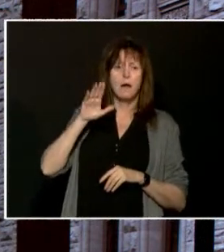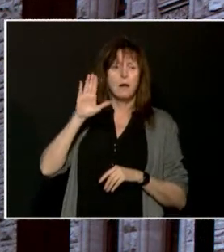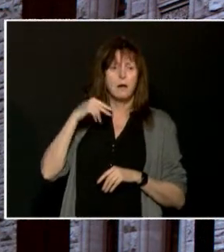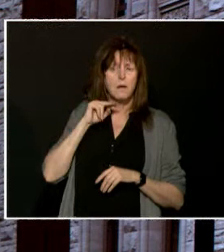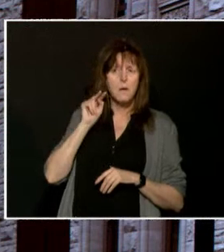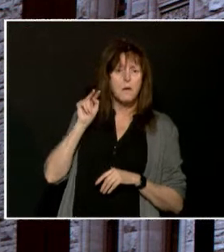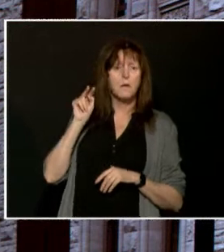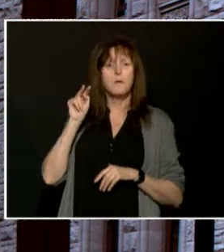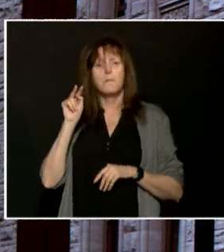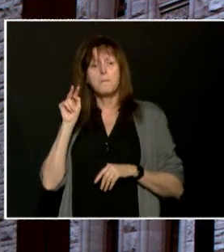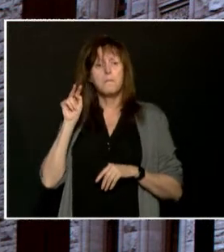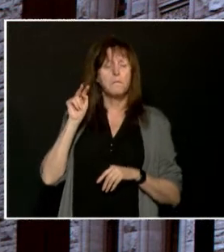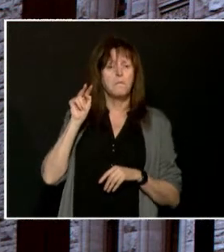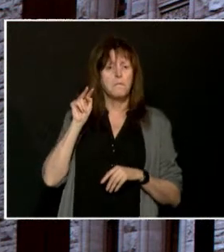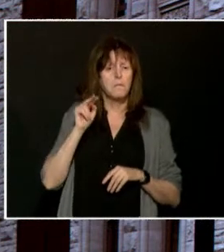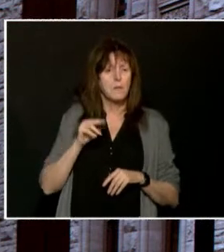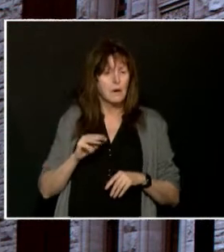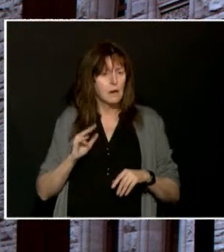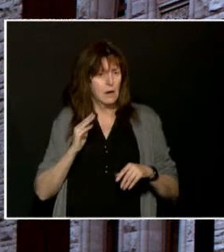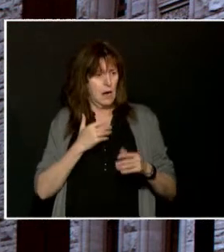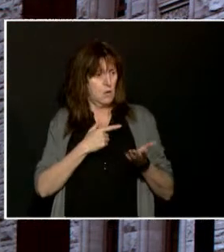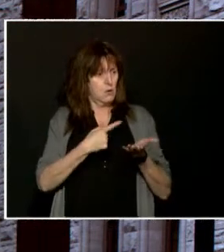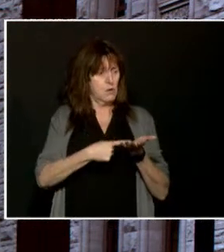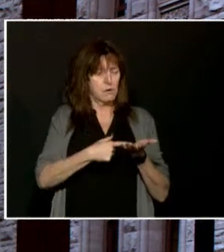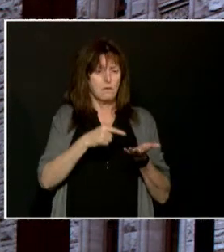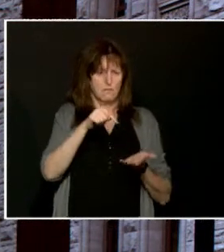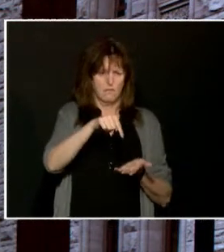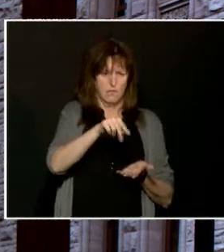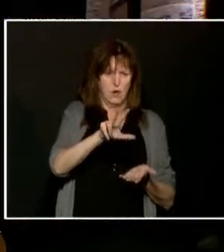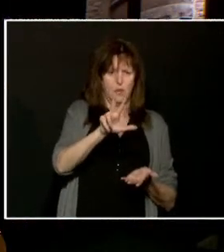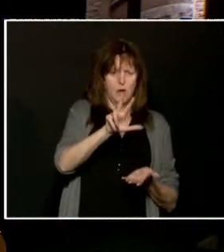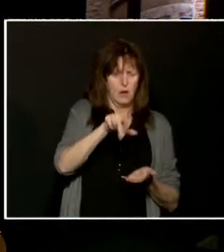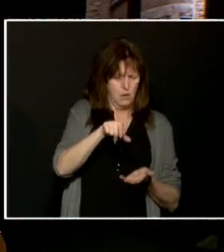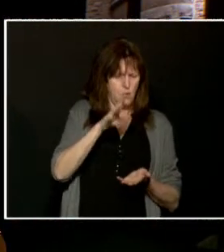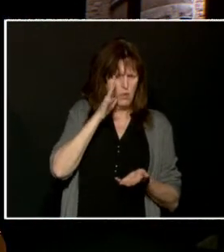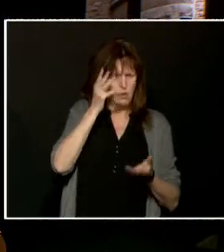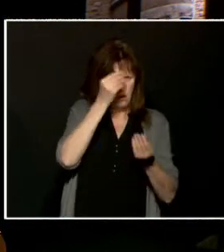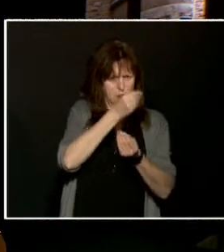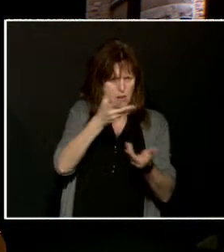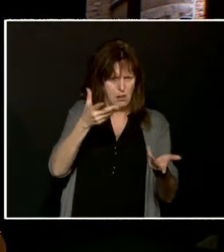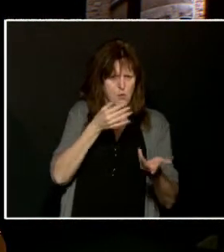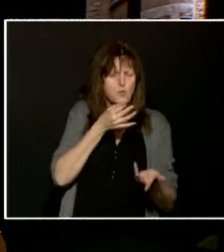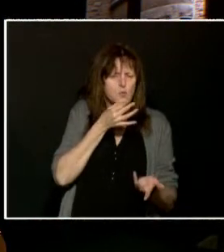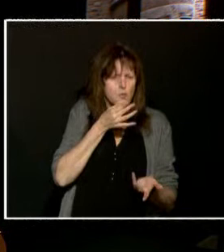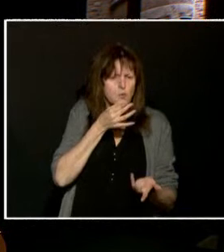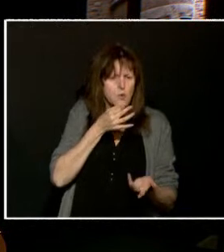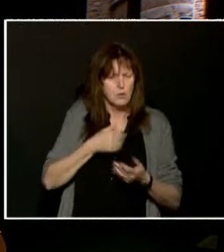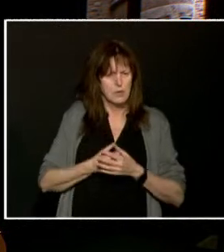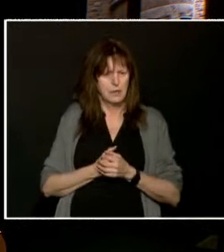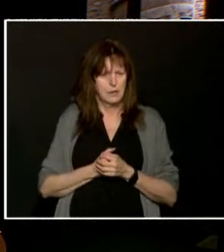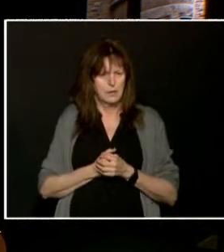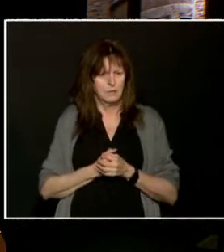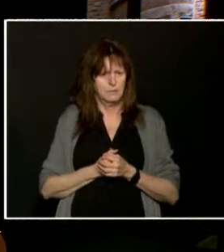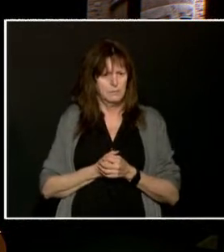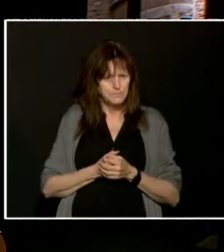we'll be talking about ours shortly, so we'll have some updates on that shortly. Follow up, and this is the last